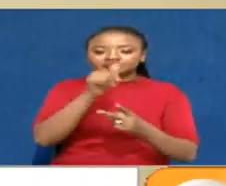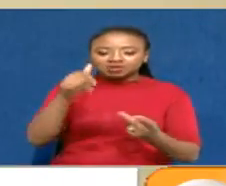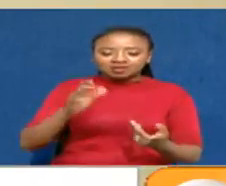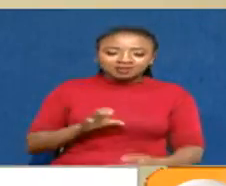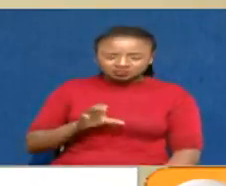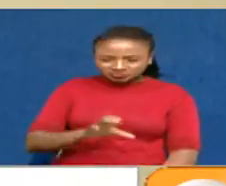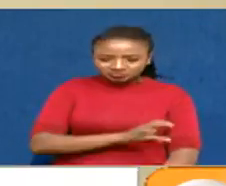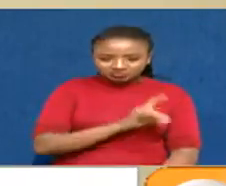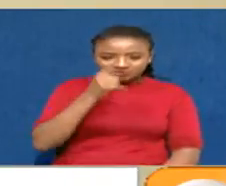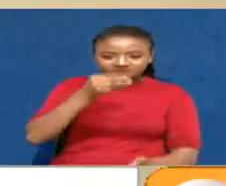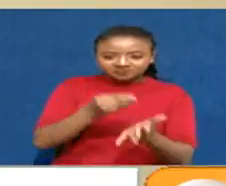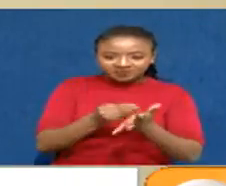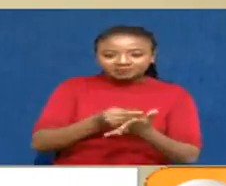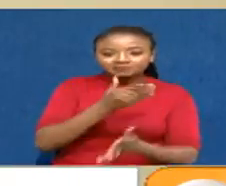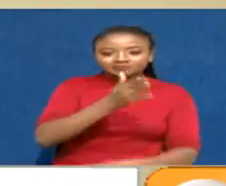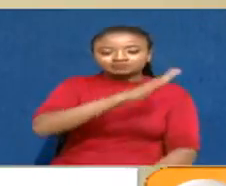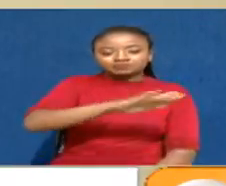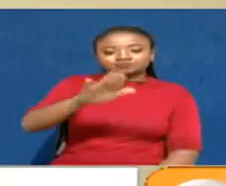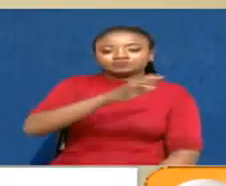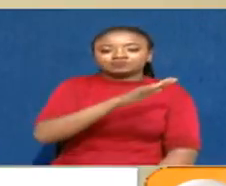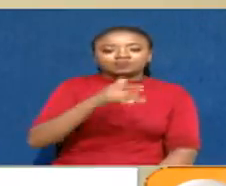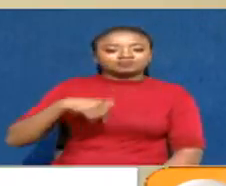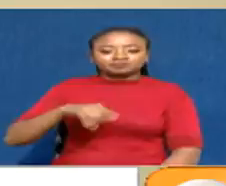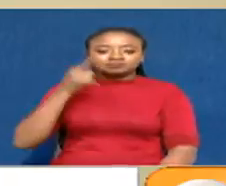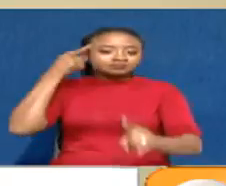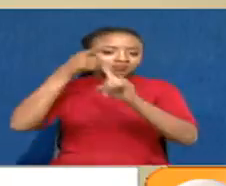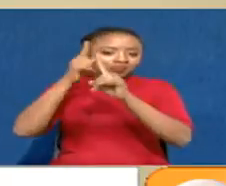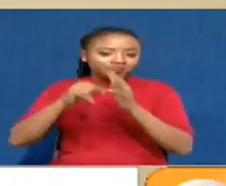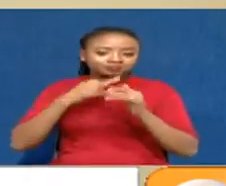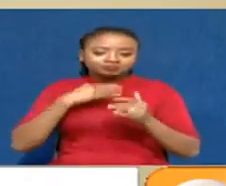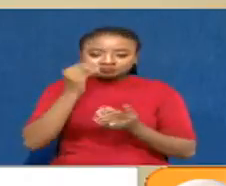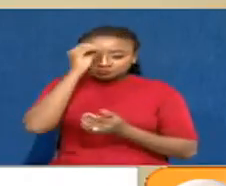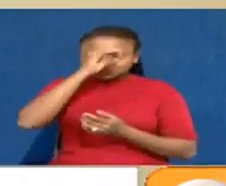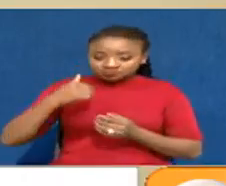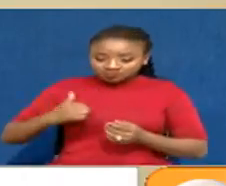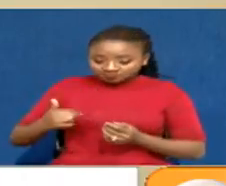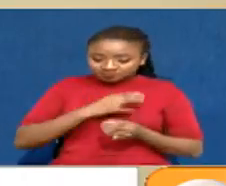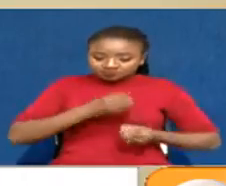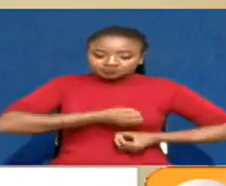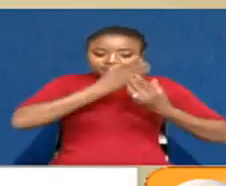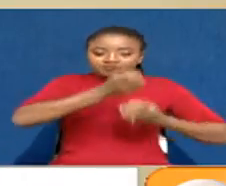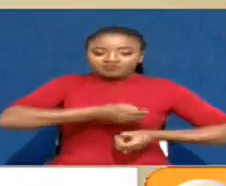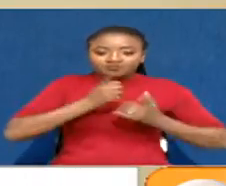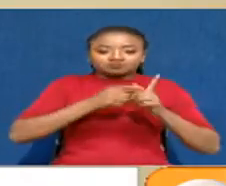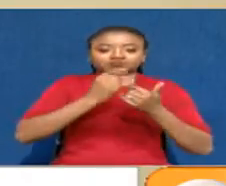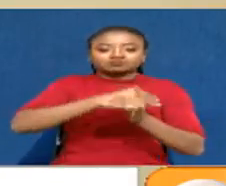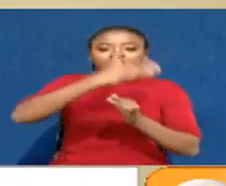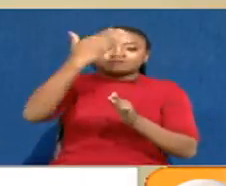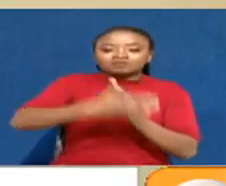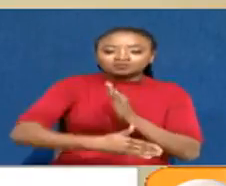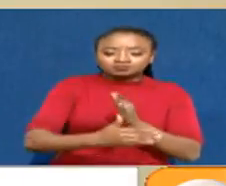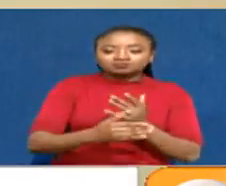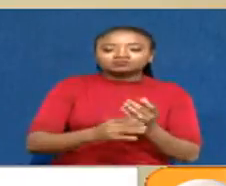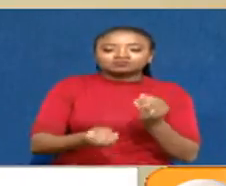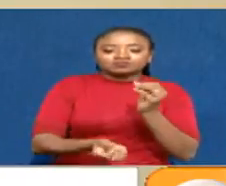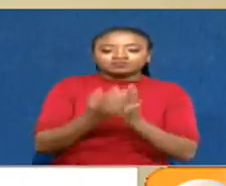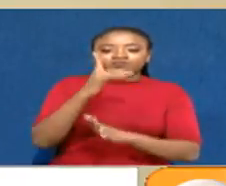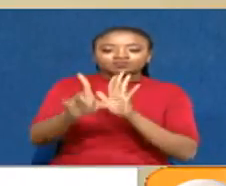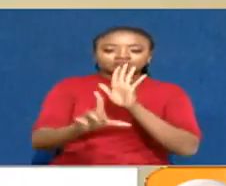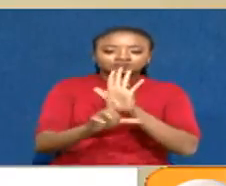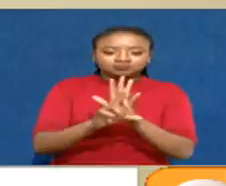involved stakeholders, just to make sure that we're sharing our views and we can end up with regulation that addresses the issues without killing the